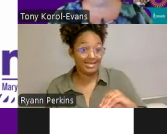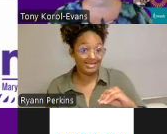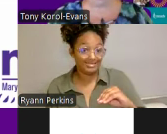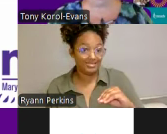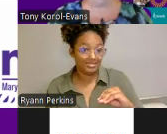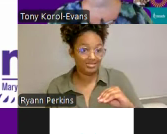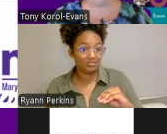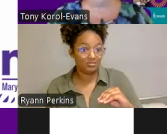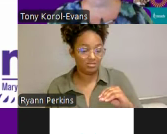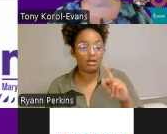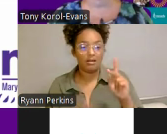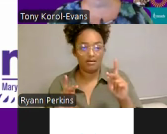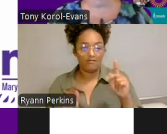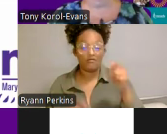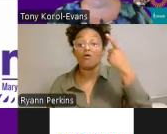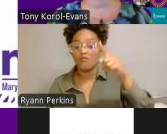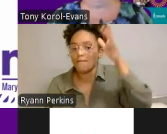versus